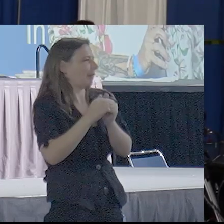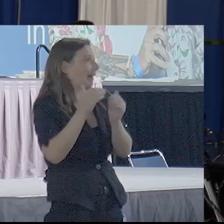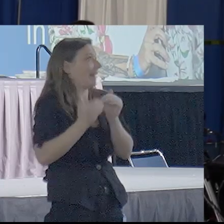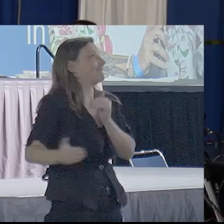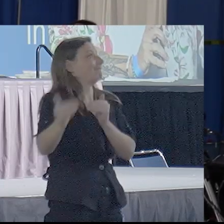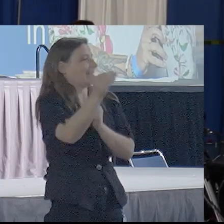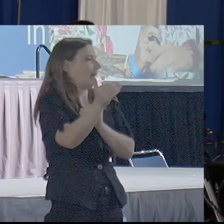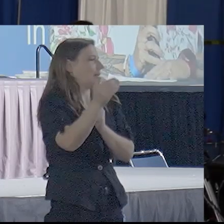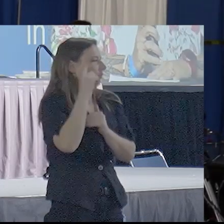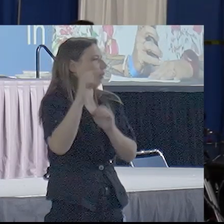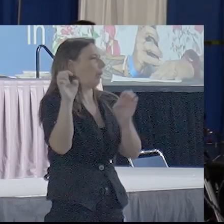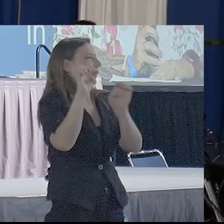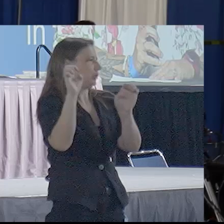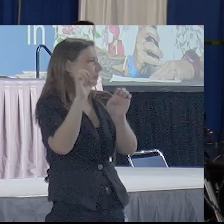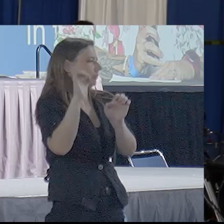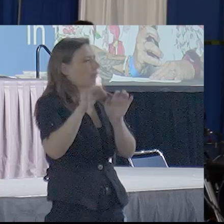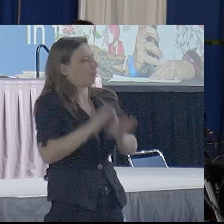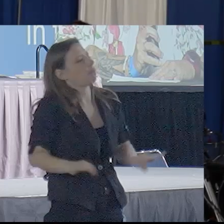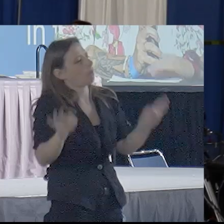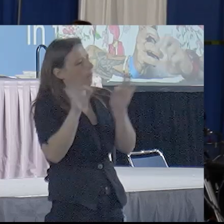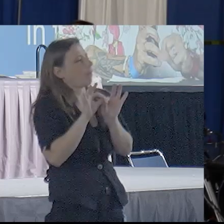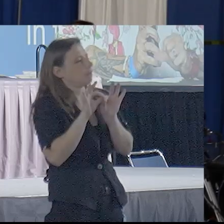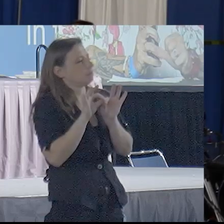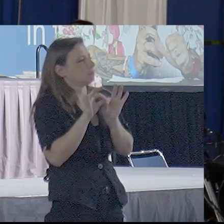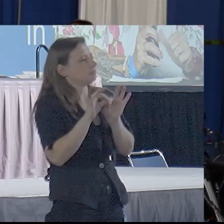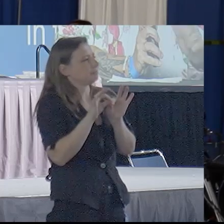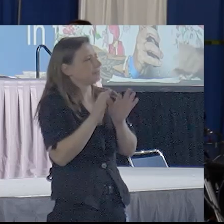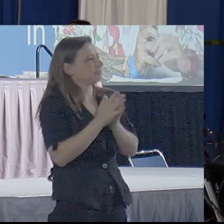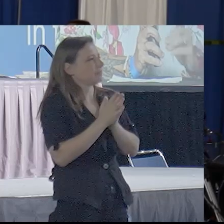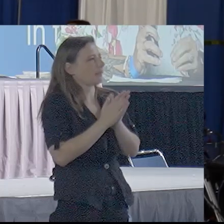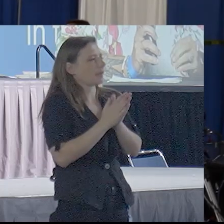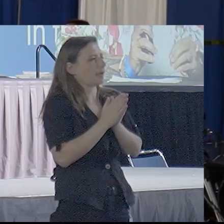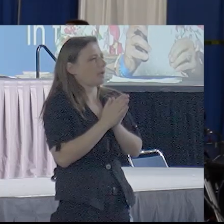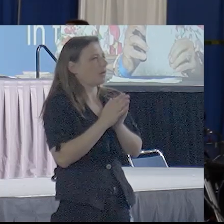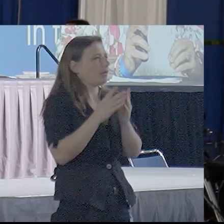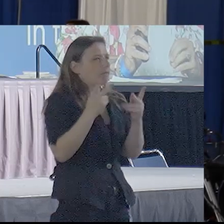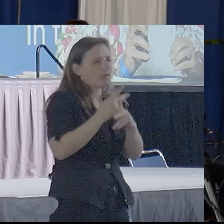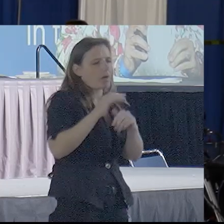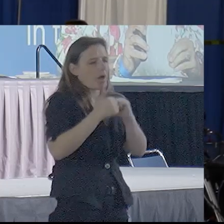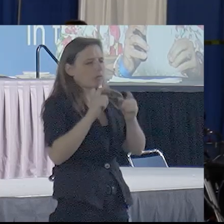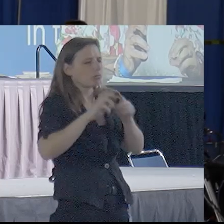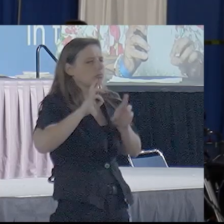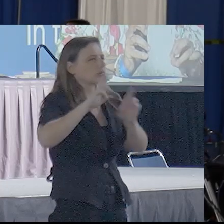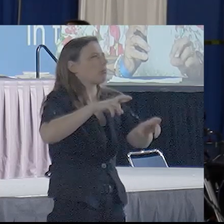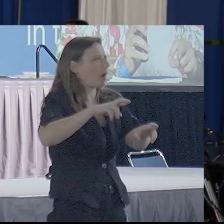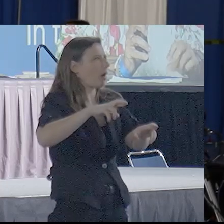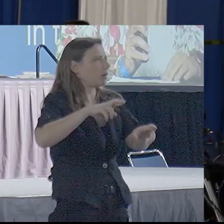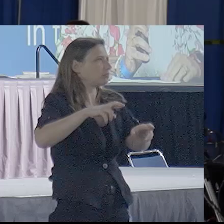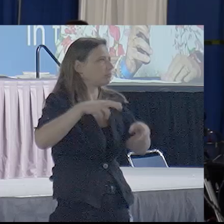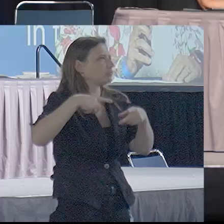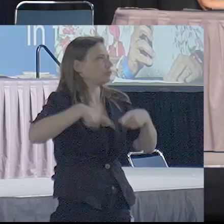was saying? How are we preparing in advance for these emergencies? And how are we responding in real time when we're